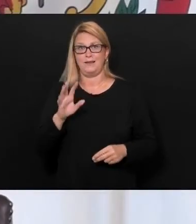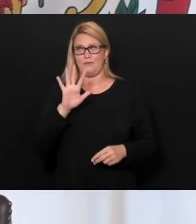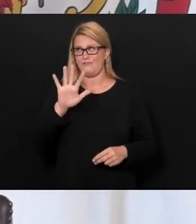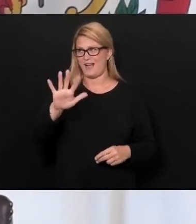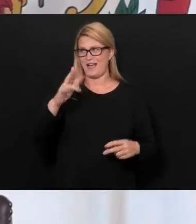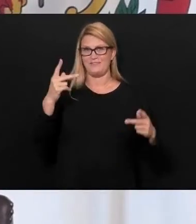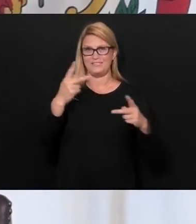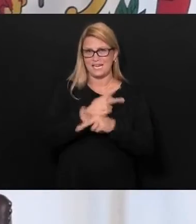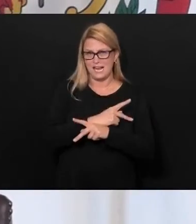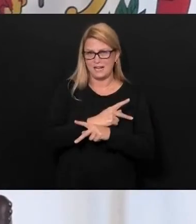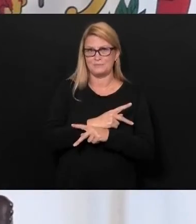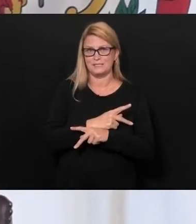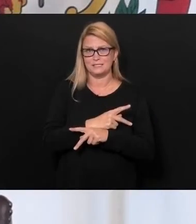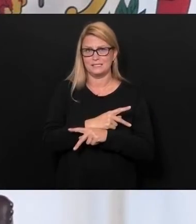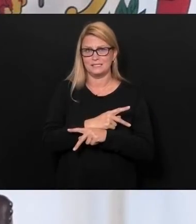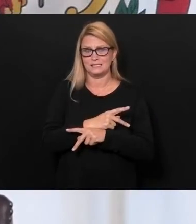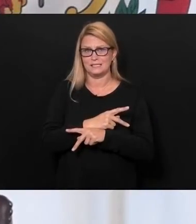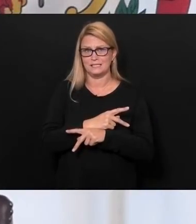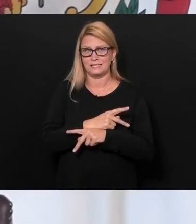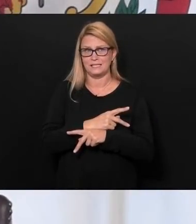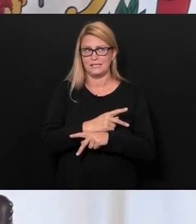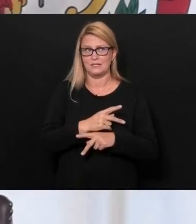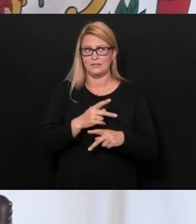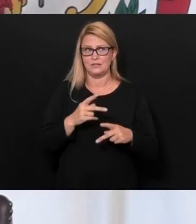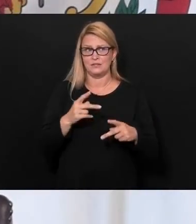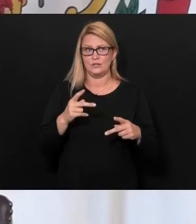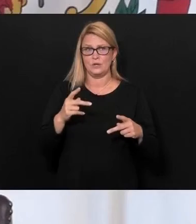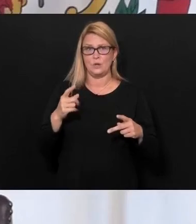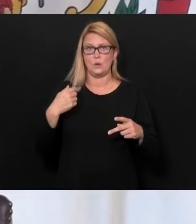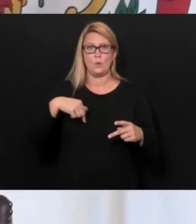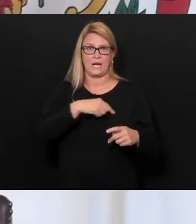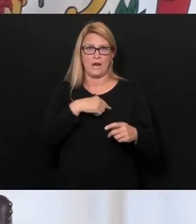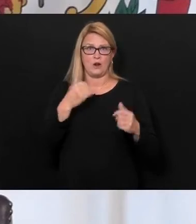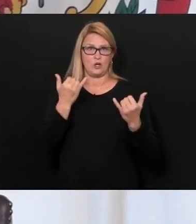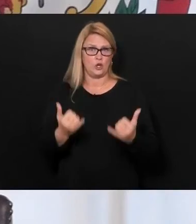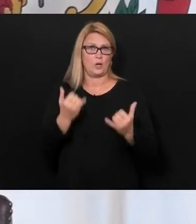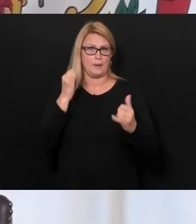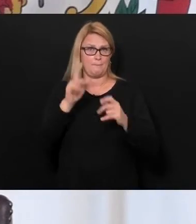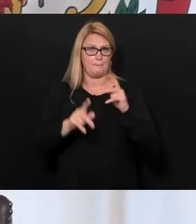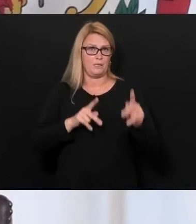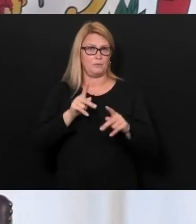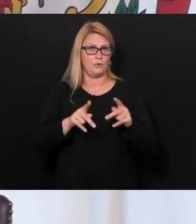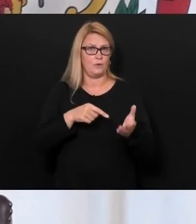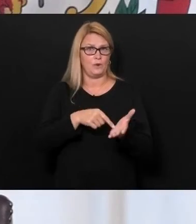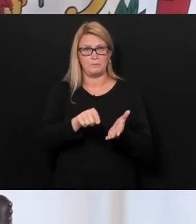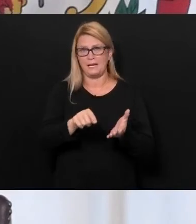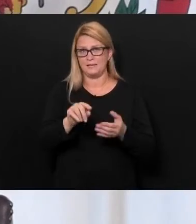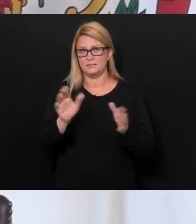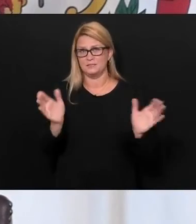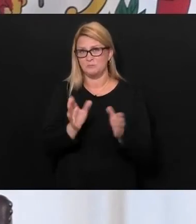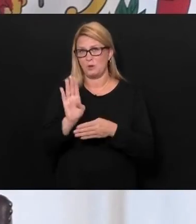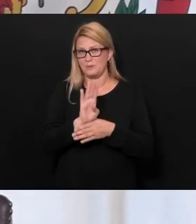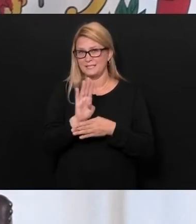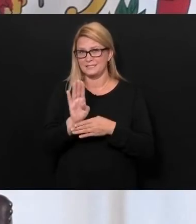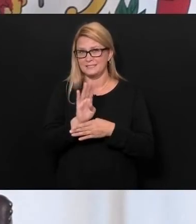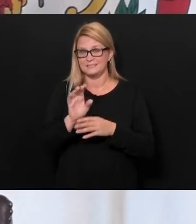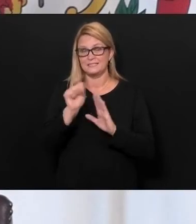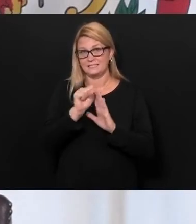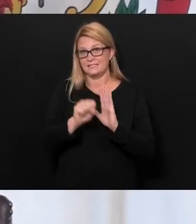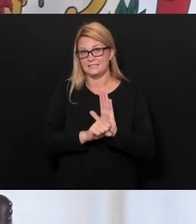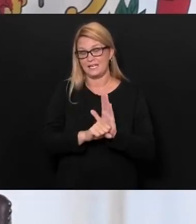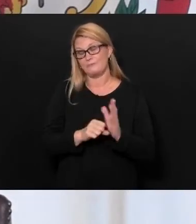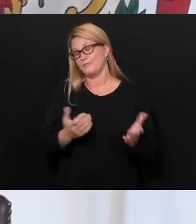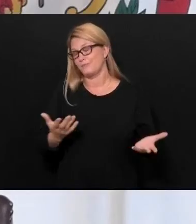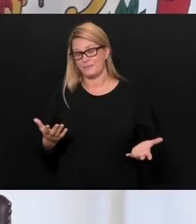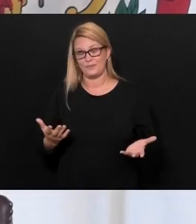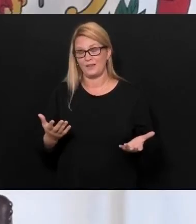times what our current people are paying our small businesses, or our businesses in the state.